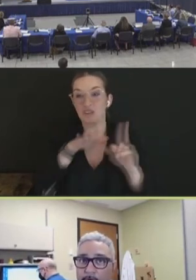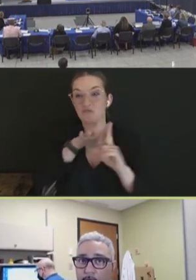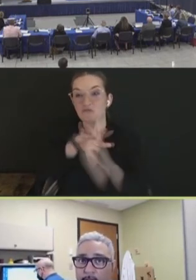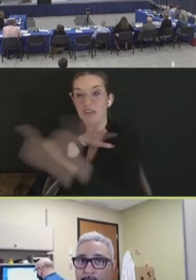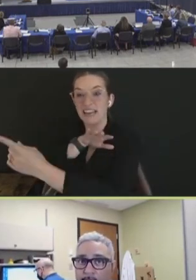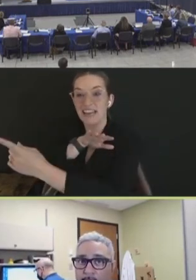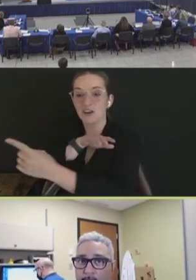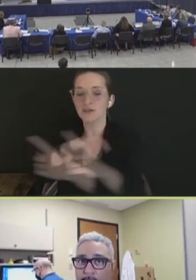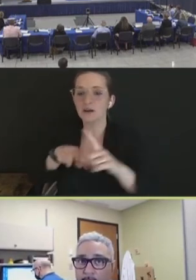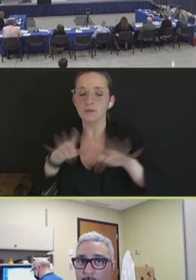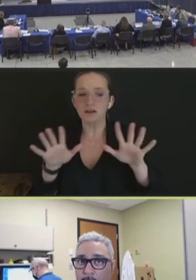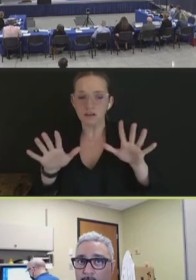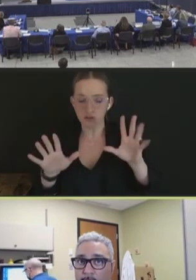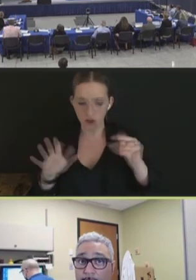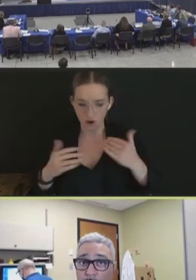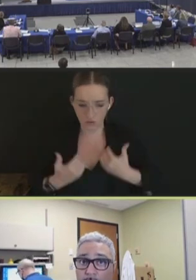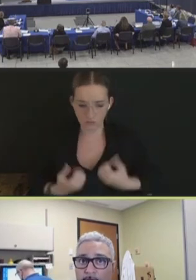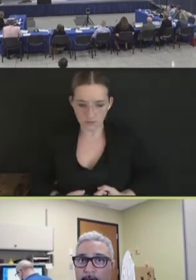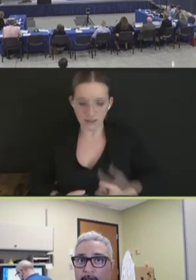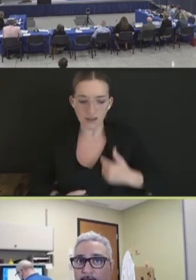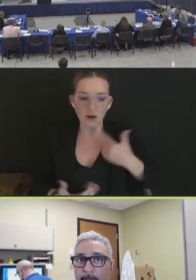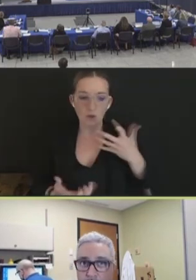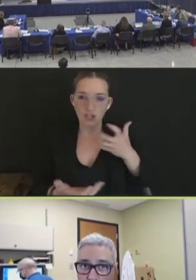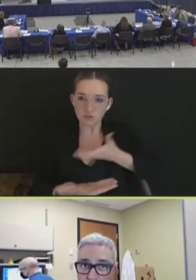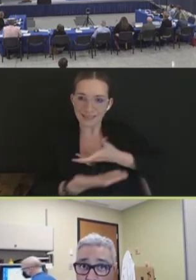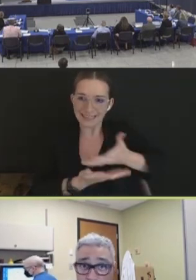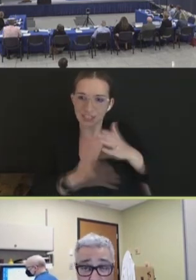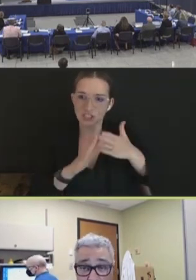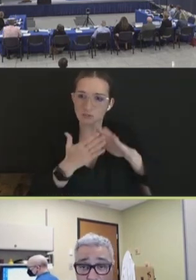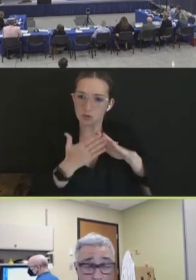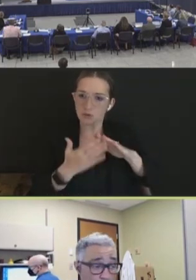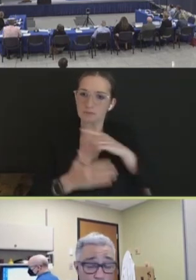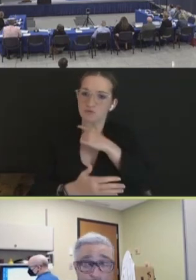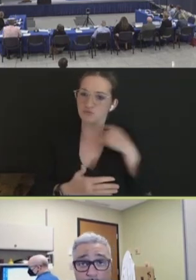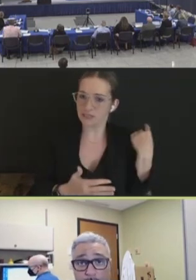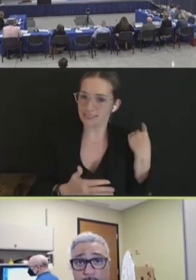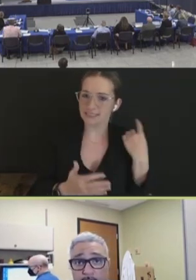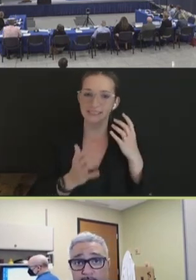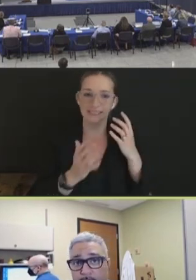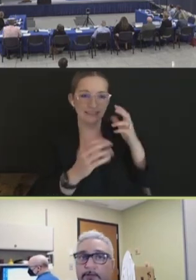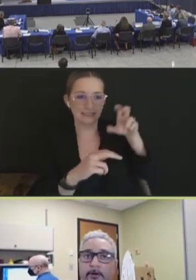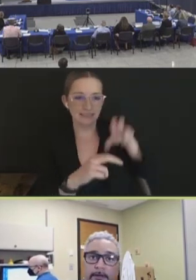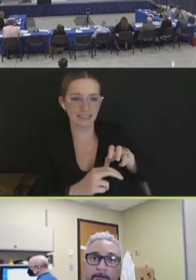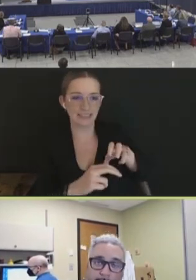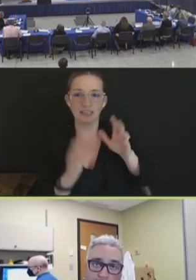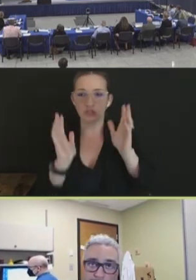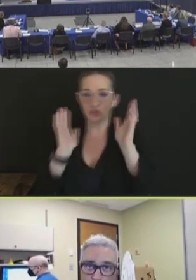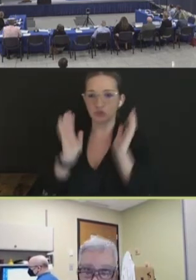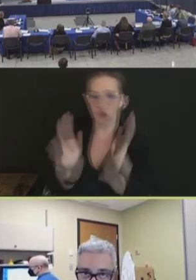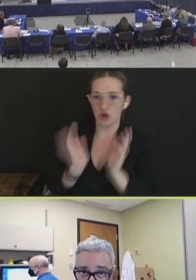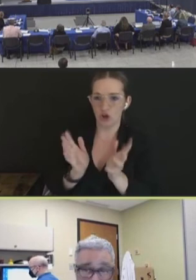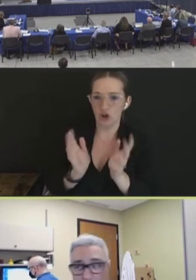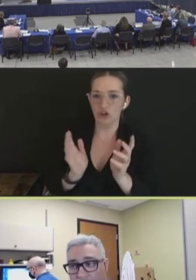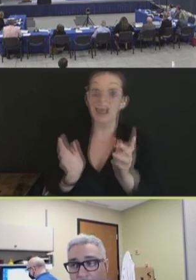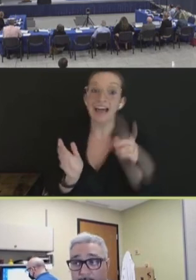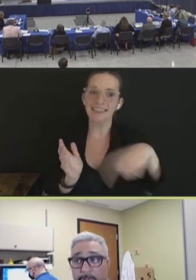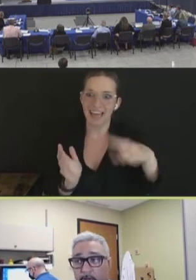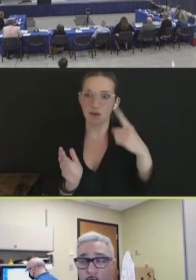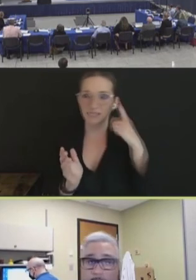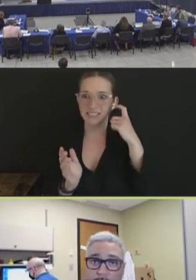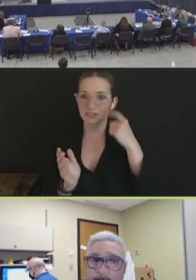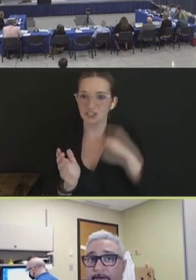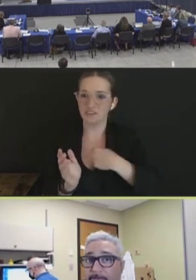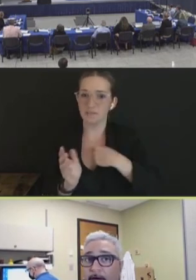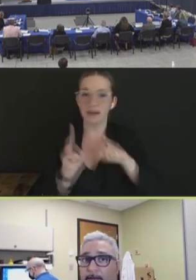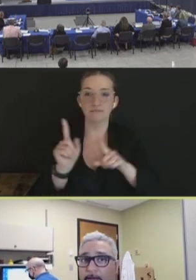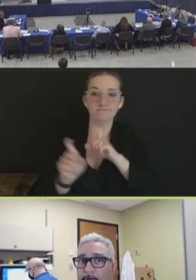better be willing to, take a risk and sit here and talk to people. And to be honest, they were very suspicious of me when I started asking all these questions about COVID. I was actually a little